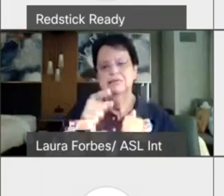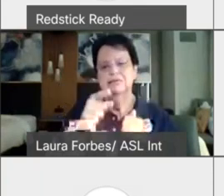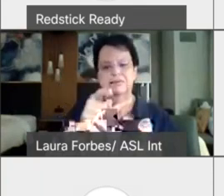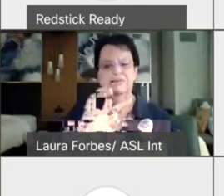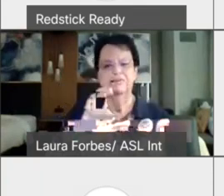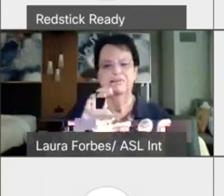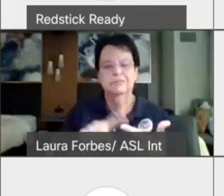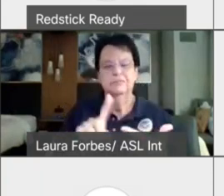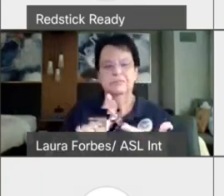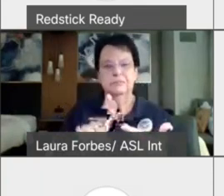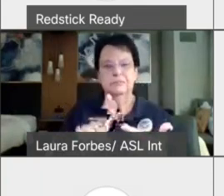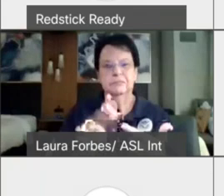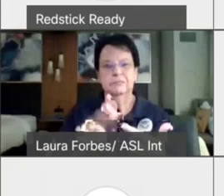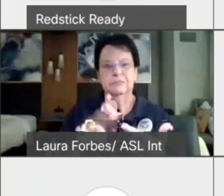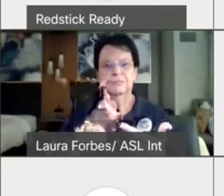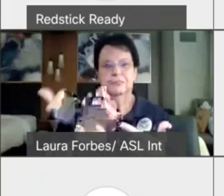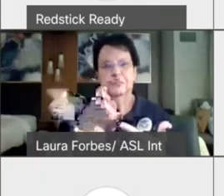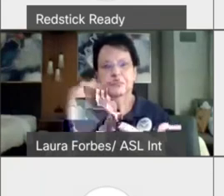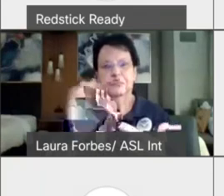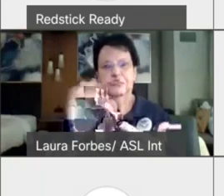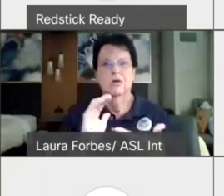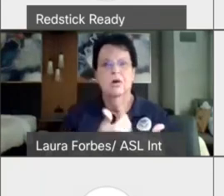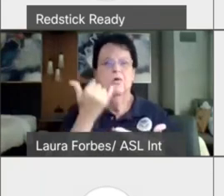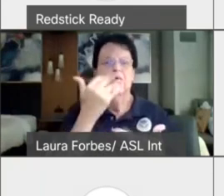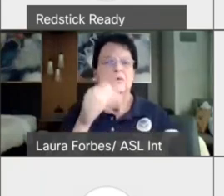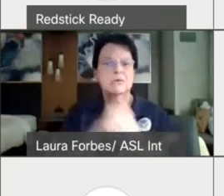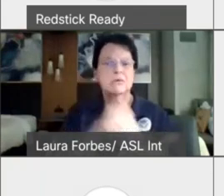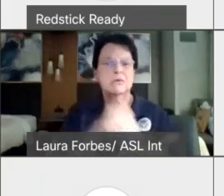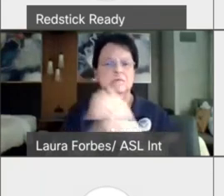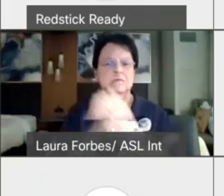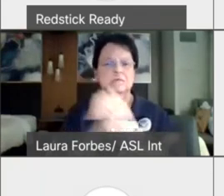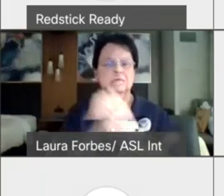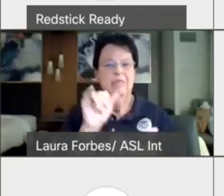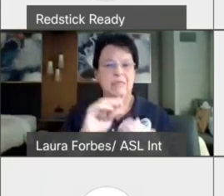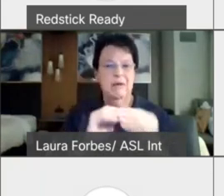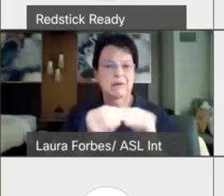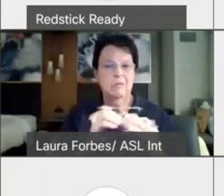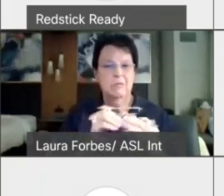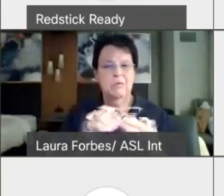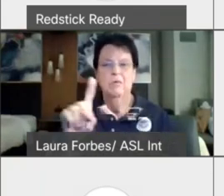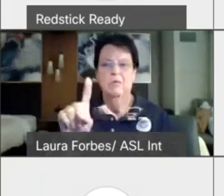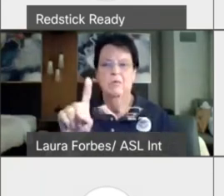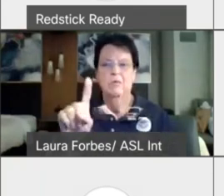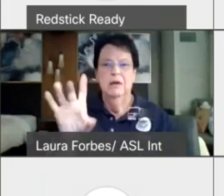Alternatively, you can call our call center, and the phone number for that is